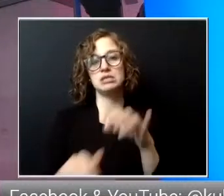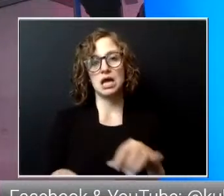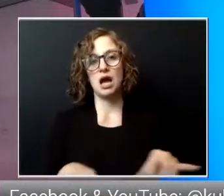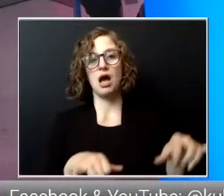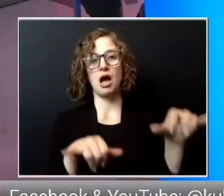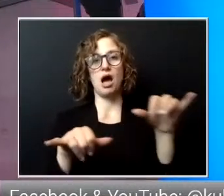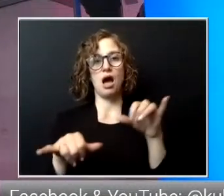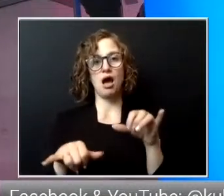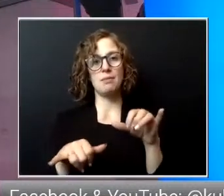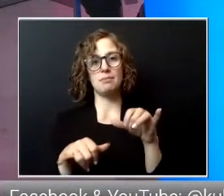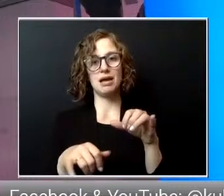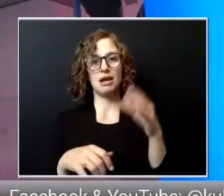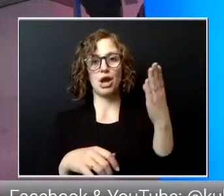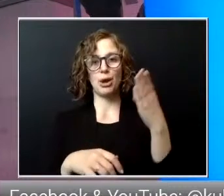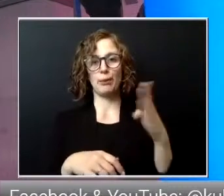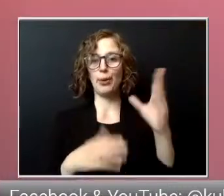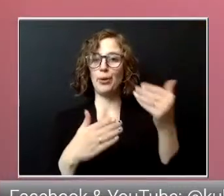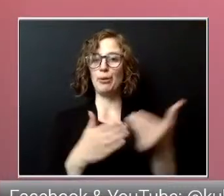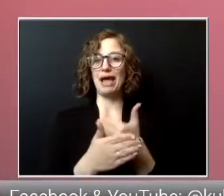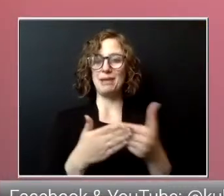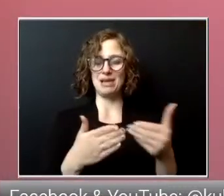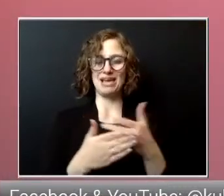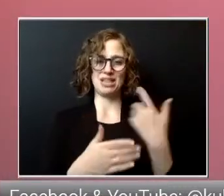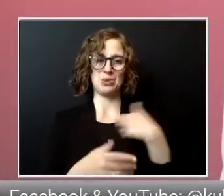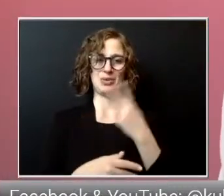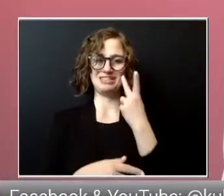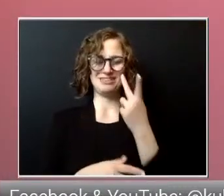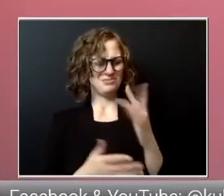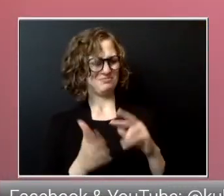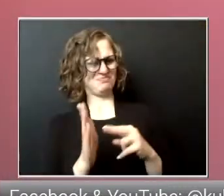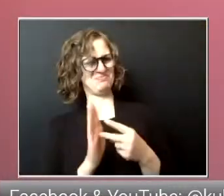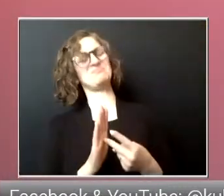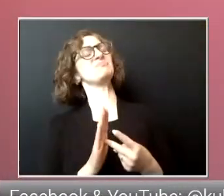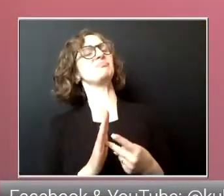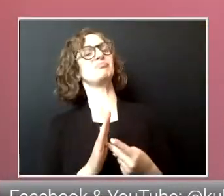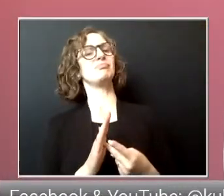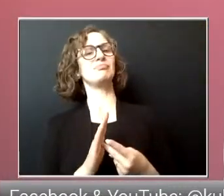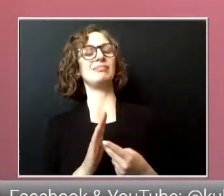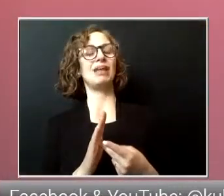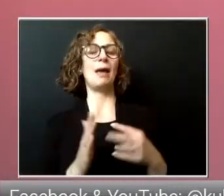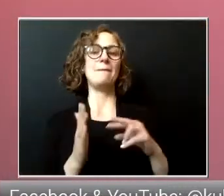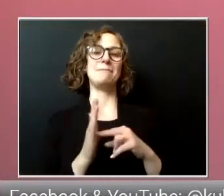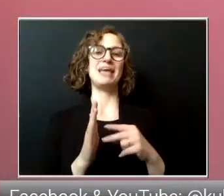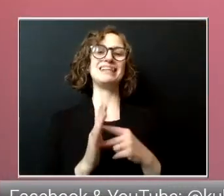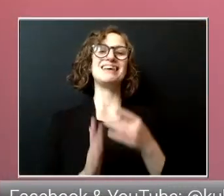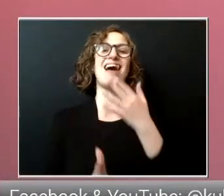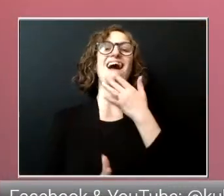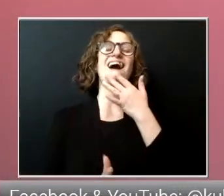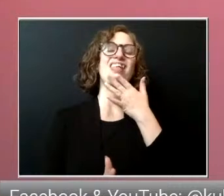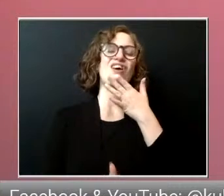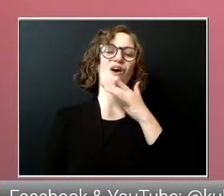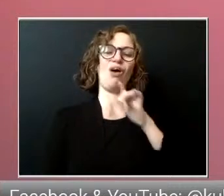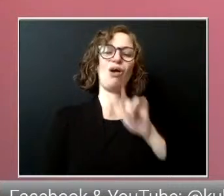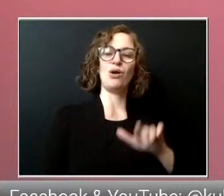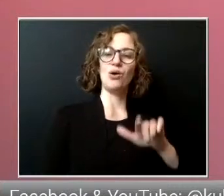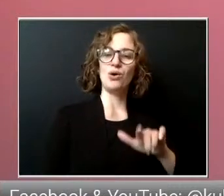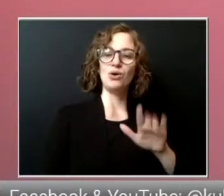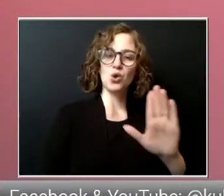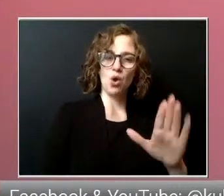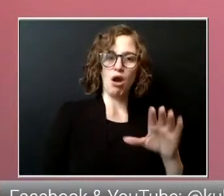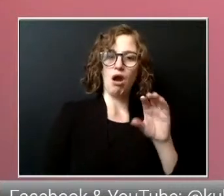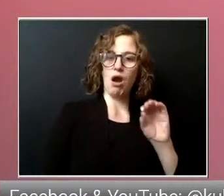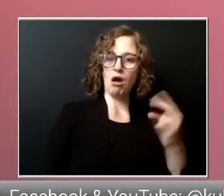What's blue baby mean? Blue baby means color is lower than normal. Oh, okay. So your oxygen levels are